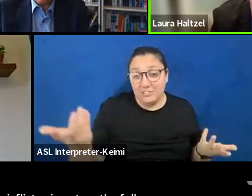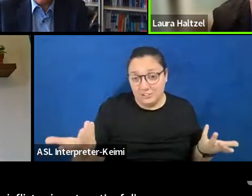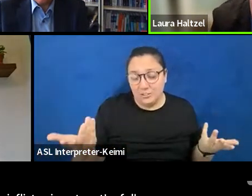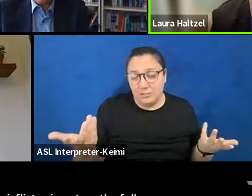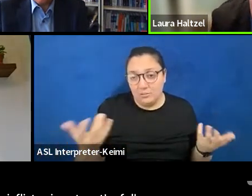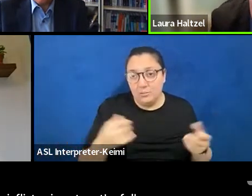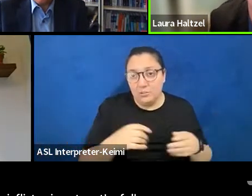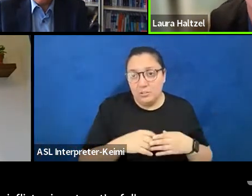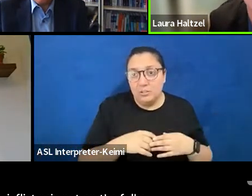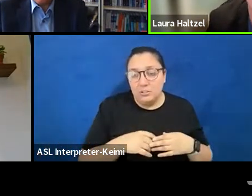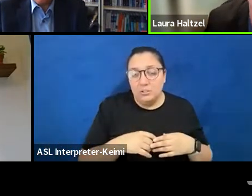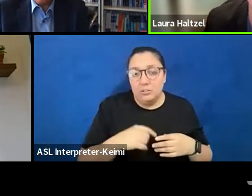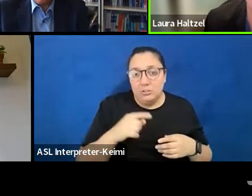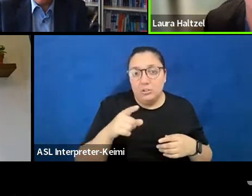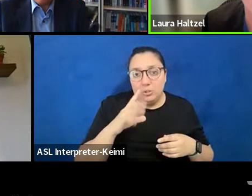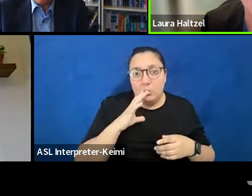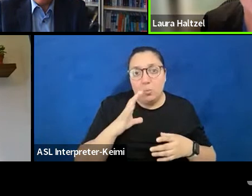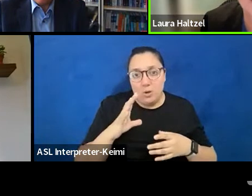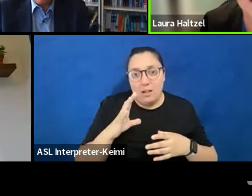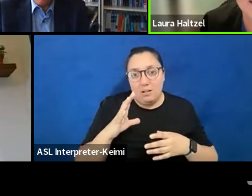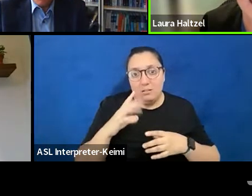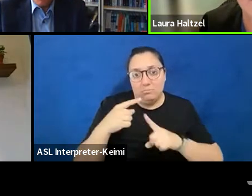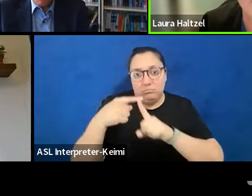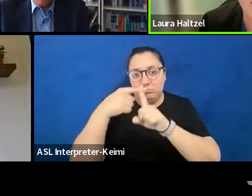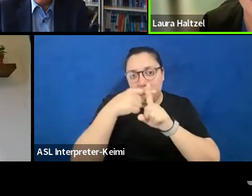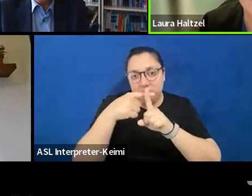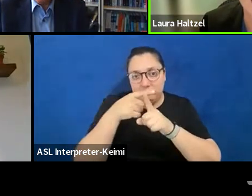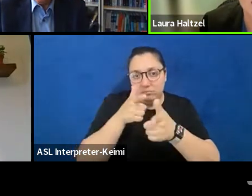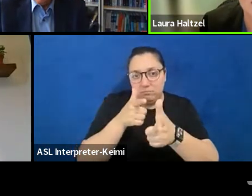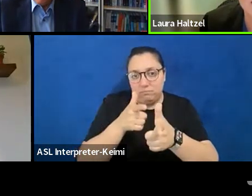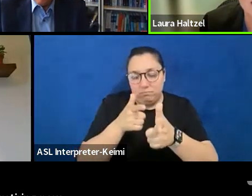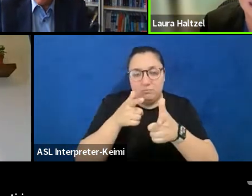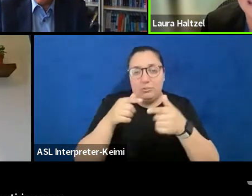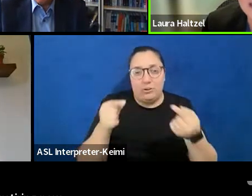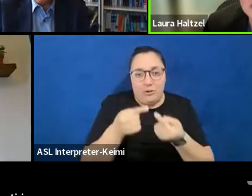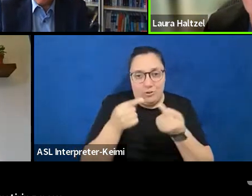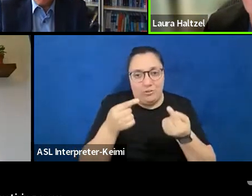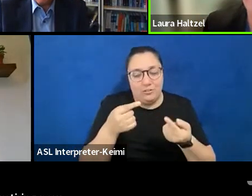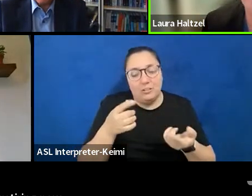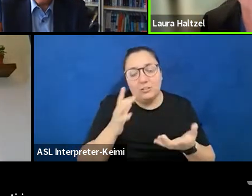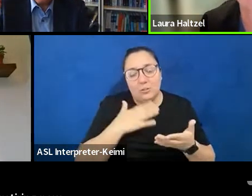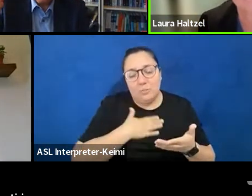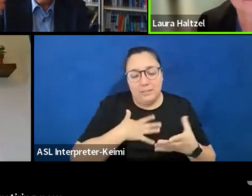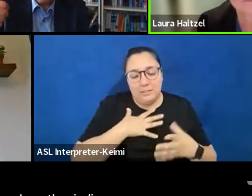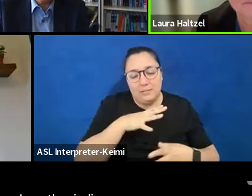you're going to be firmly in the crosshairs. So please get involved and stay engaged.